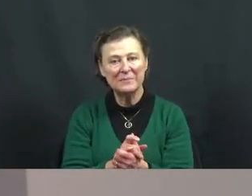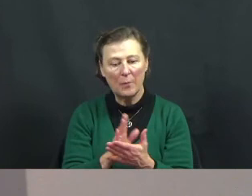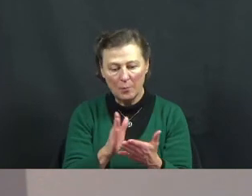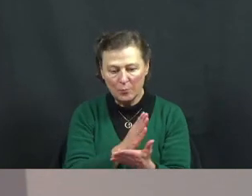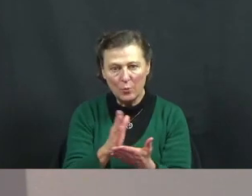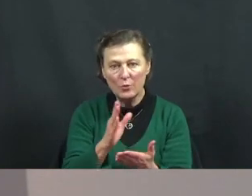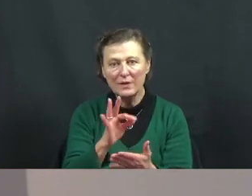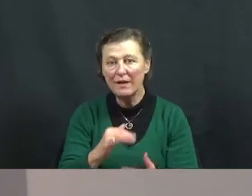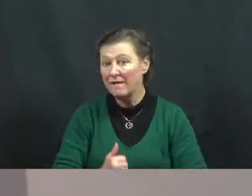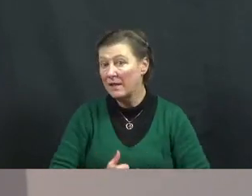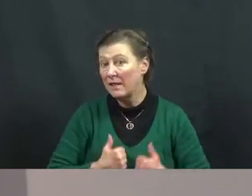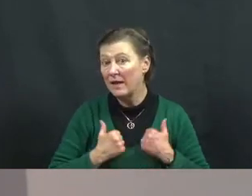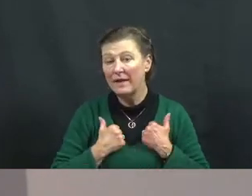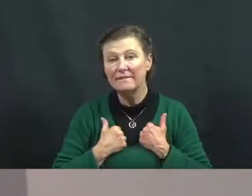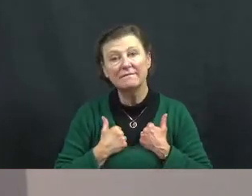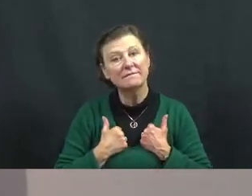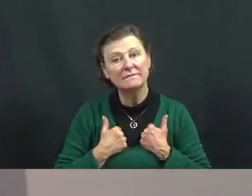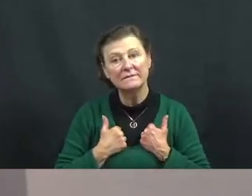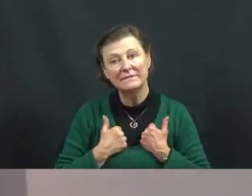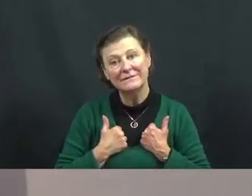of life,